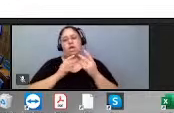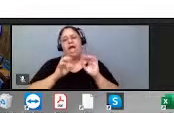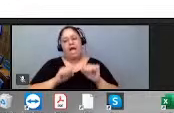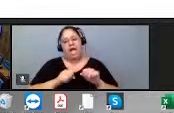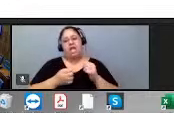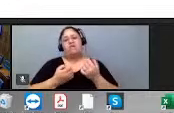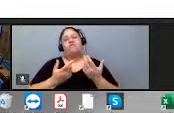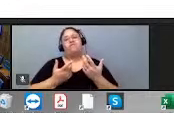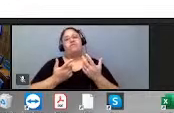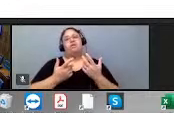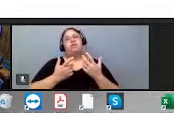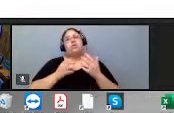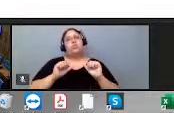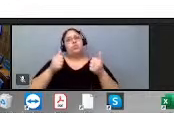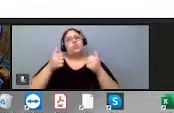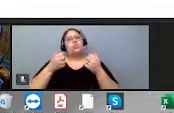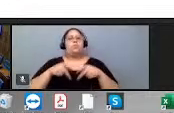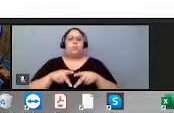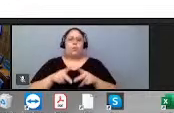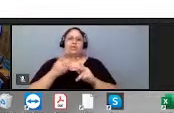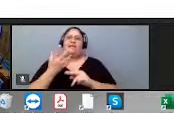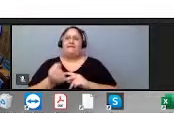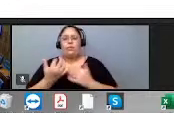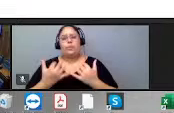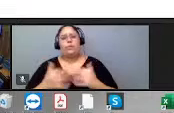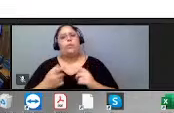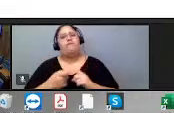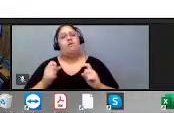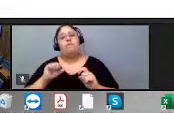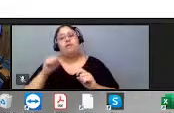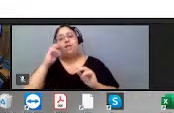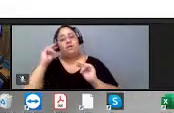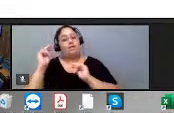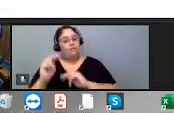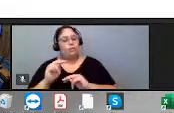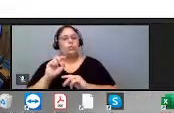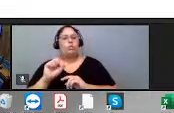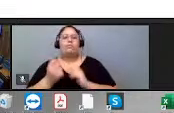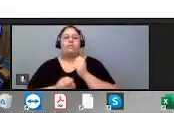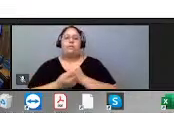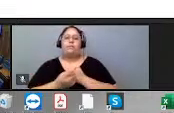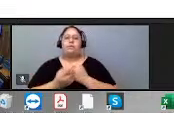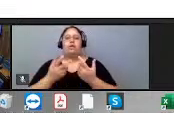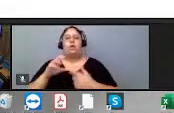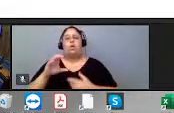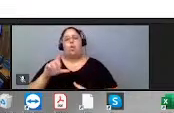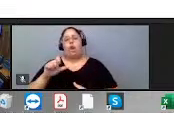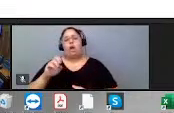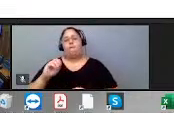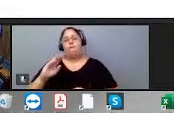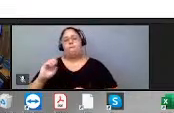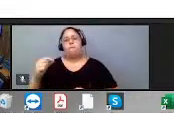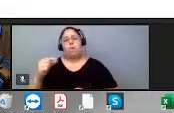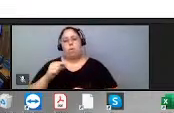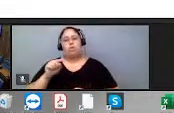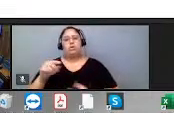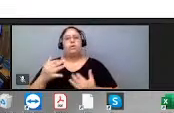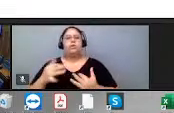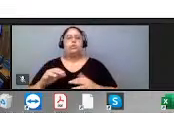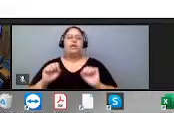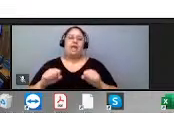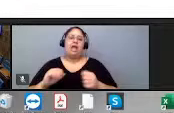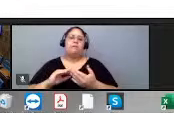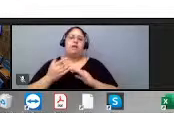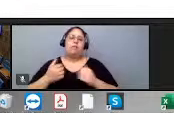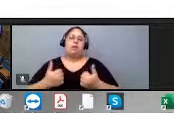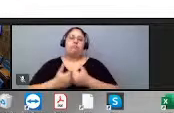golden golden opportunities and as I've said from another point of you is what's happening in kenborg that really really can be a